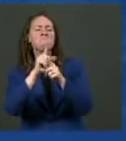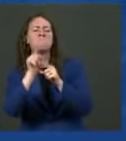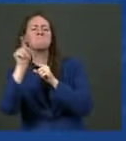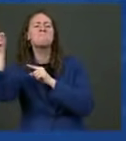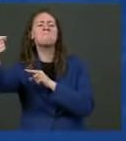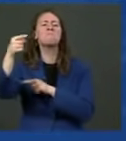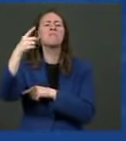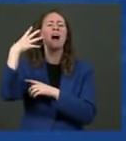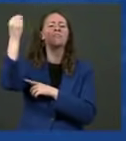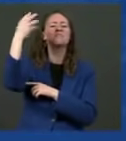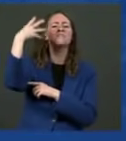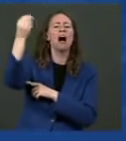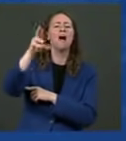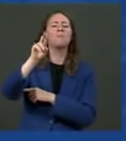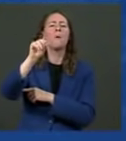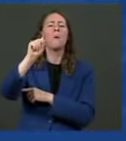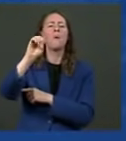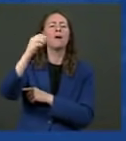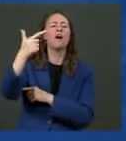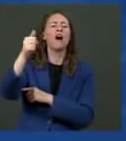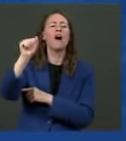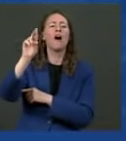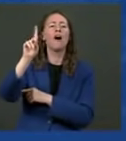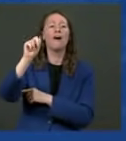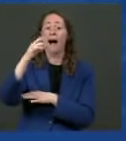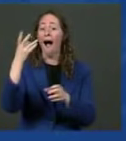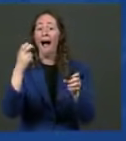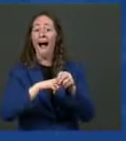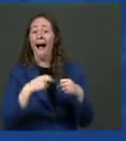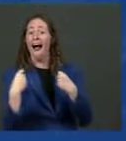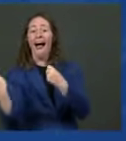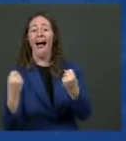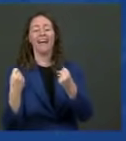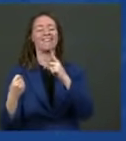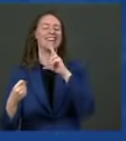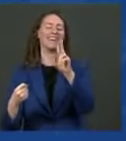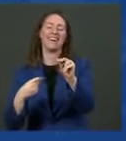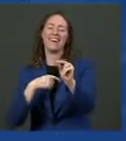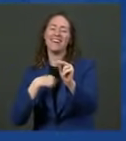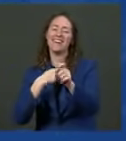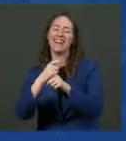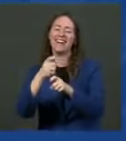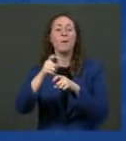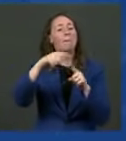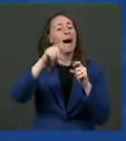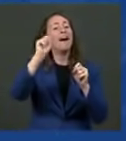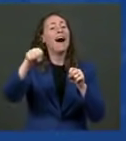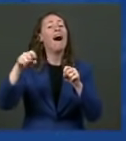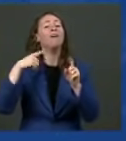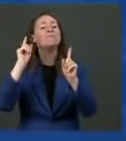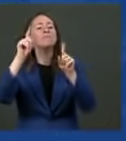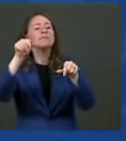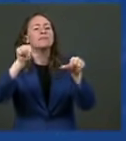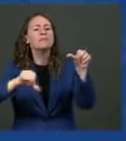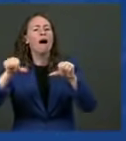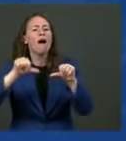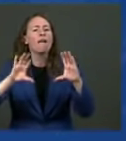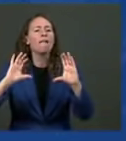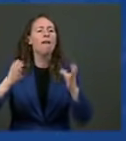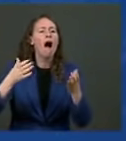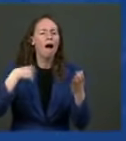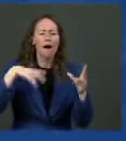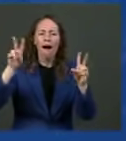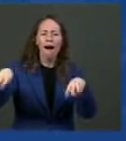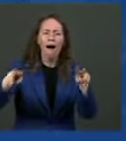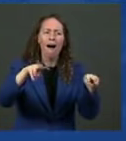not. I'm only joking about that. I was just downstairs in the science class. It's amazing. You saw it, Mayor. It's amazing. These